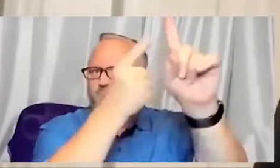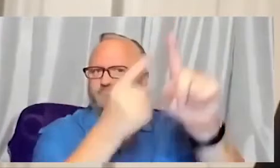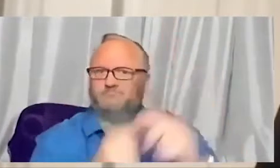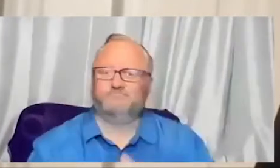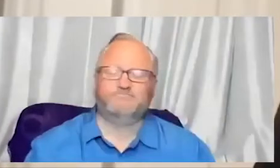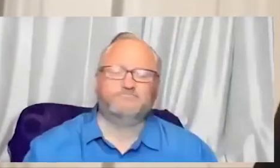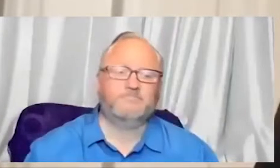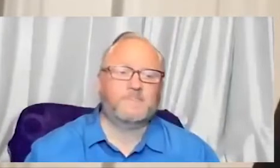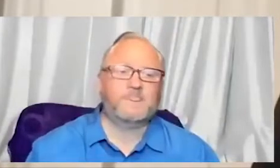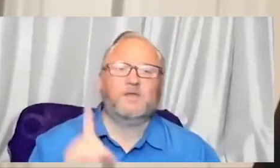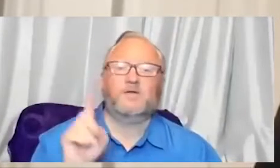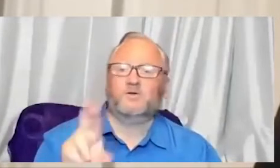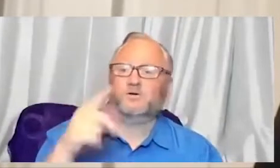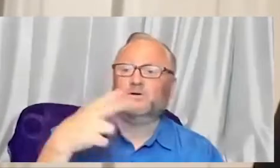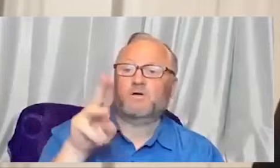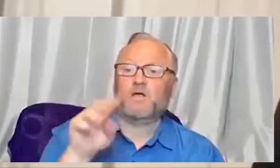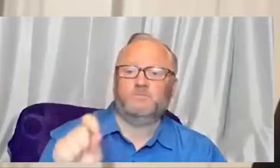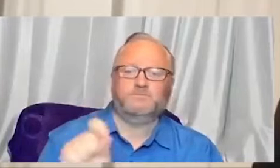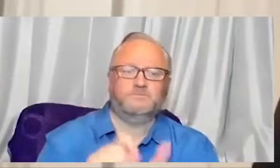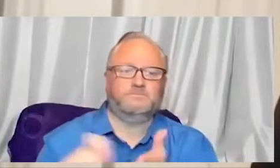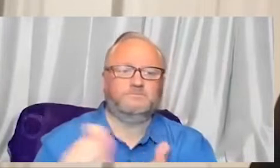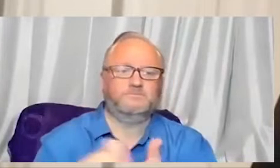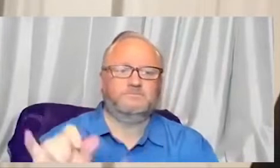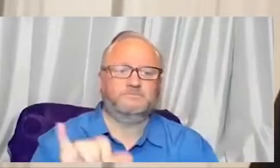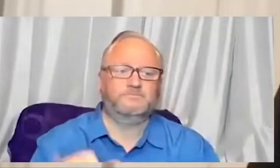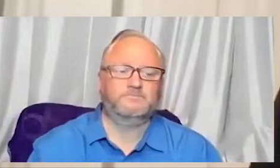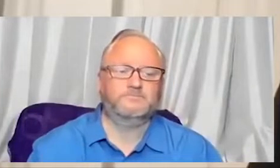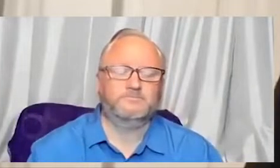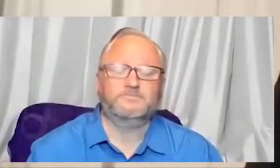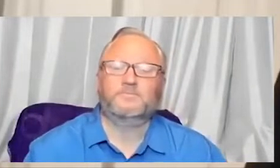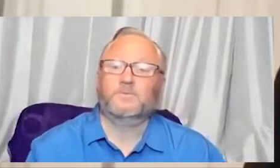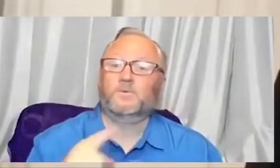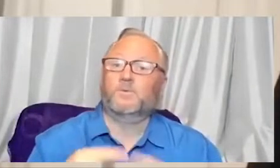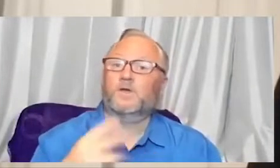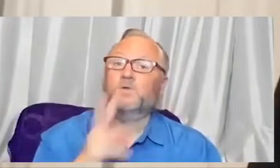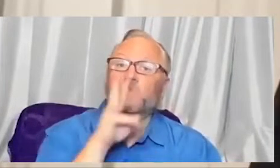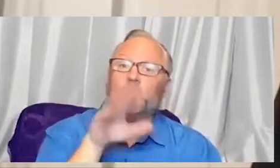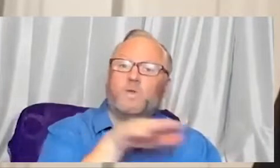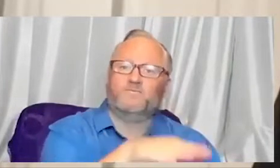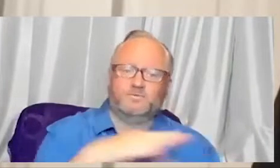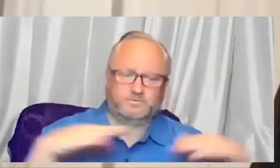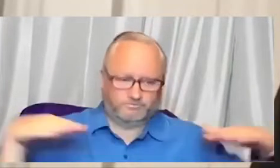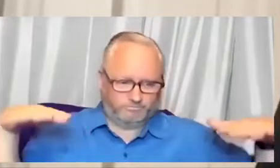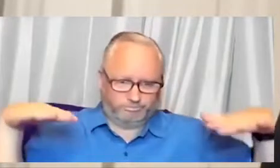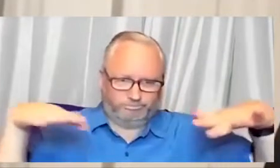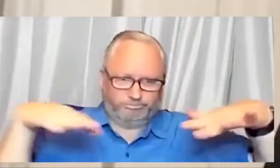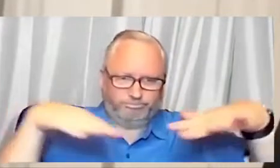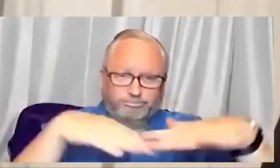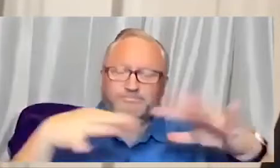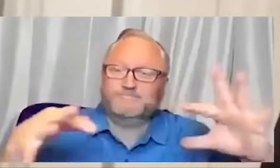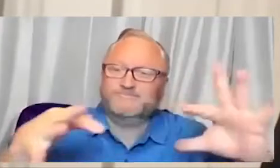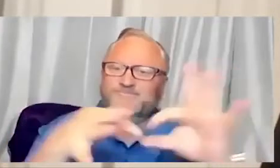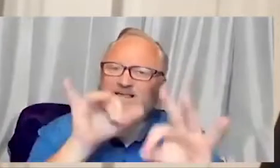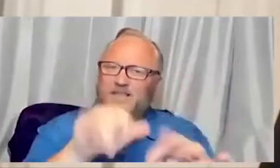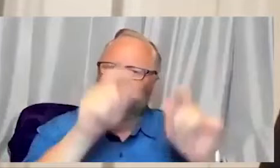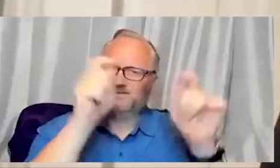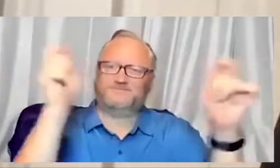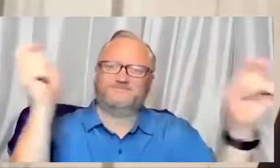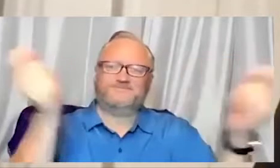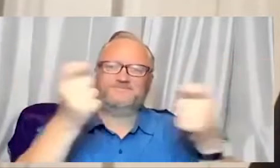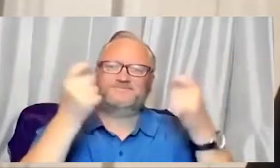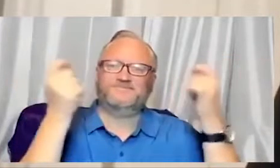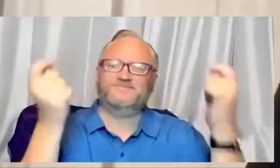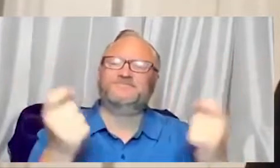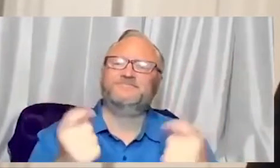Dr. Gums writes, "When two rivers meet, it is a ceremony, a